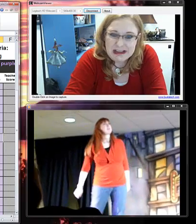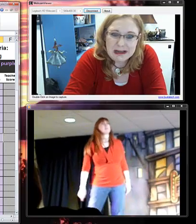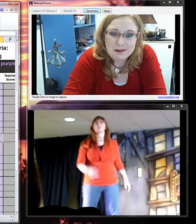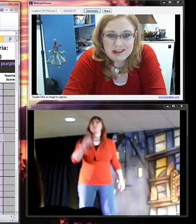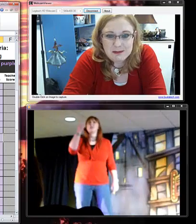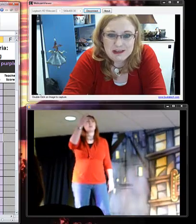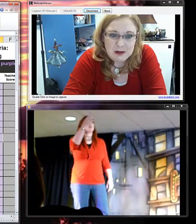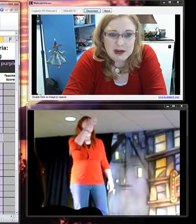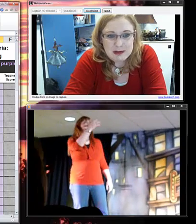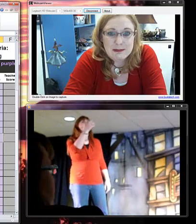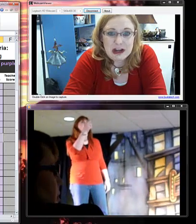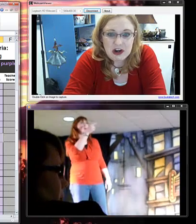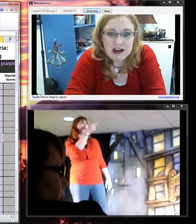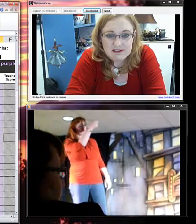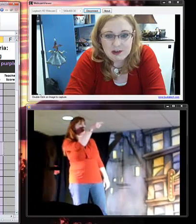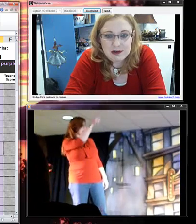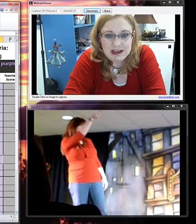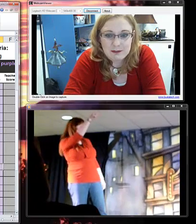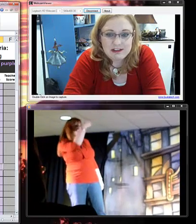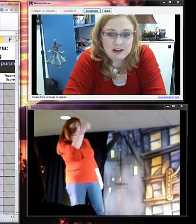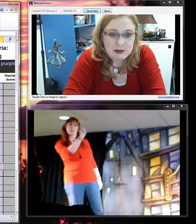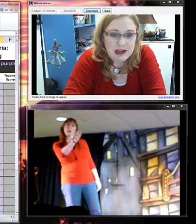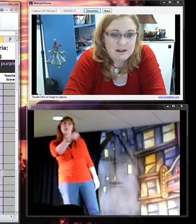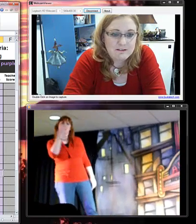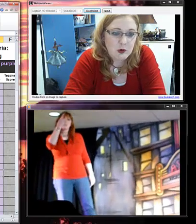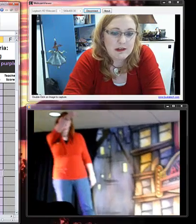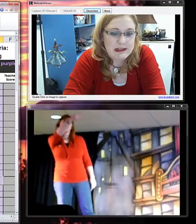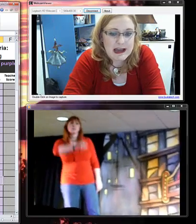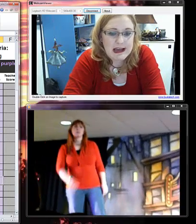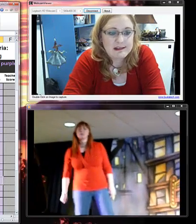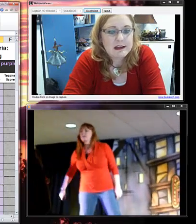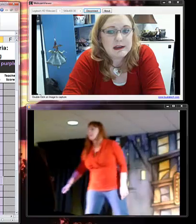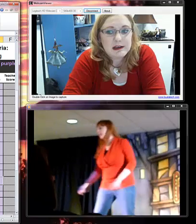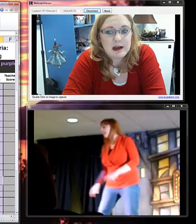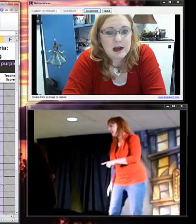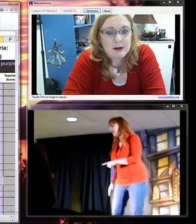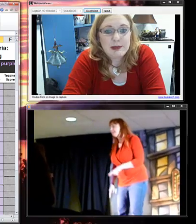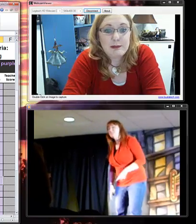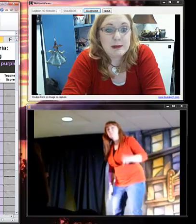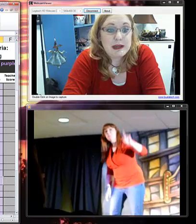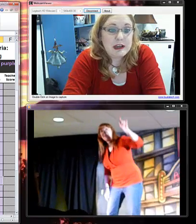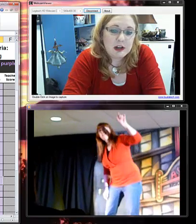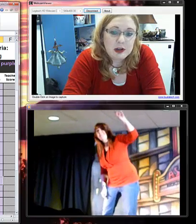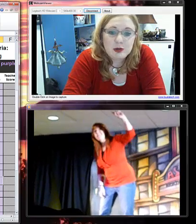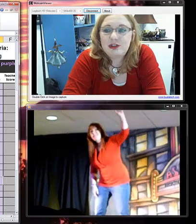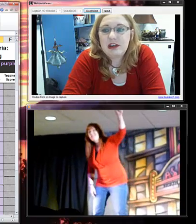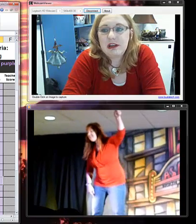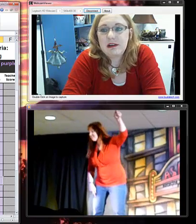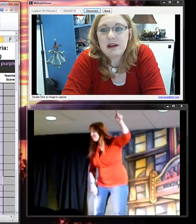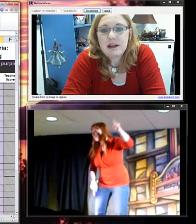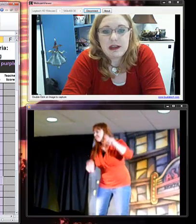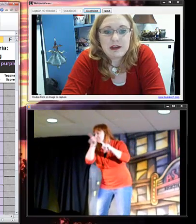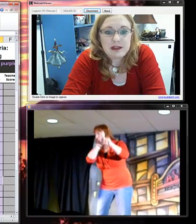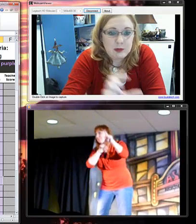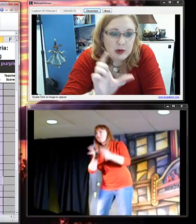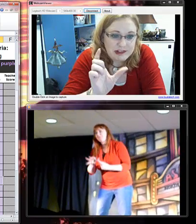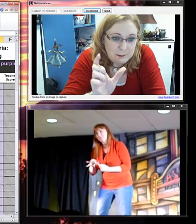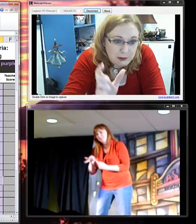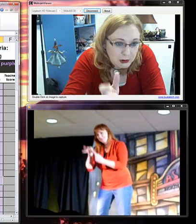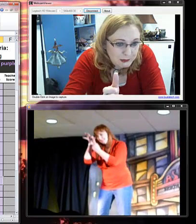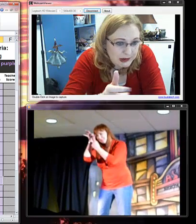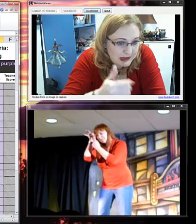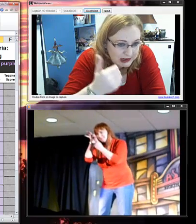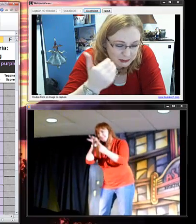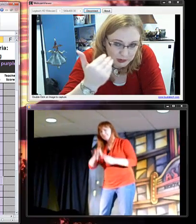know, there was a couple times that it would have been better if, so I'm going to give myself 3 out of 4 on that. The big conclusion that was